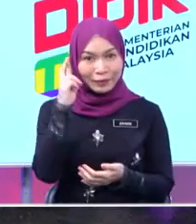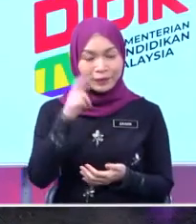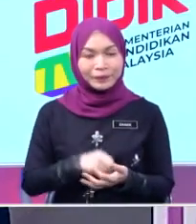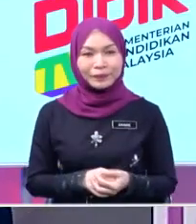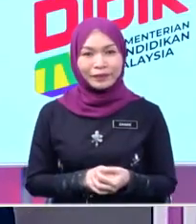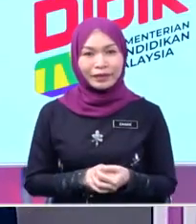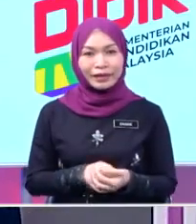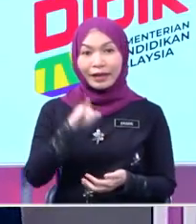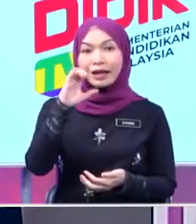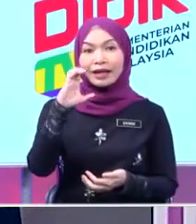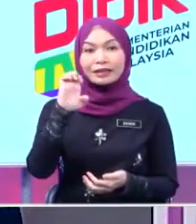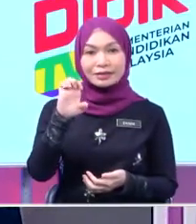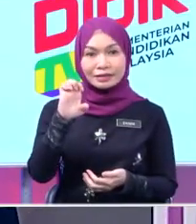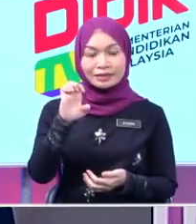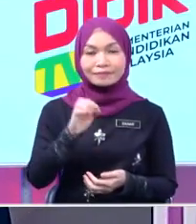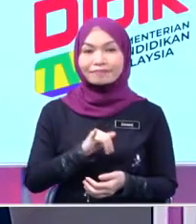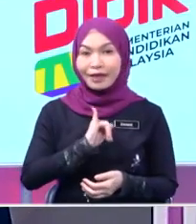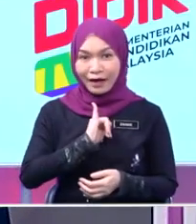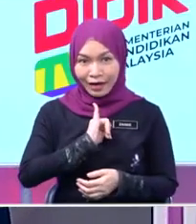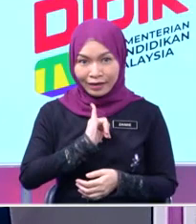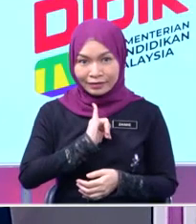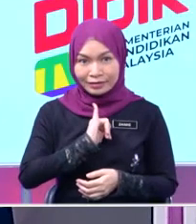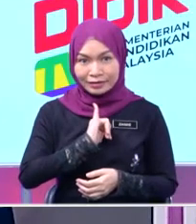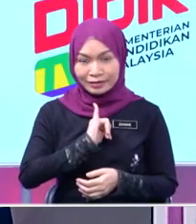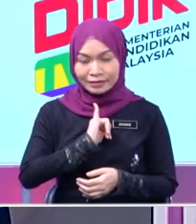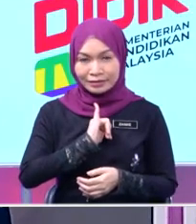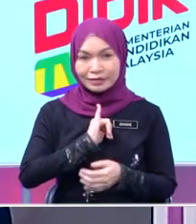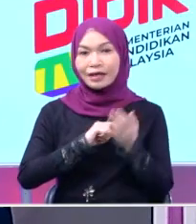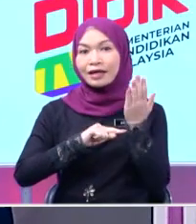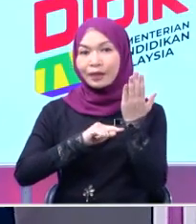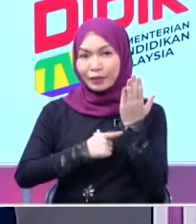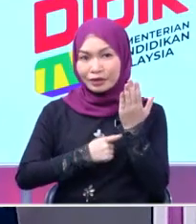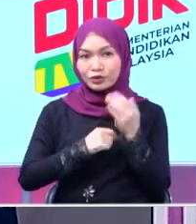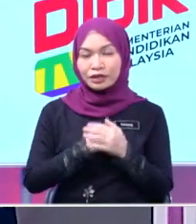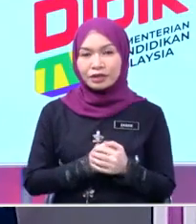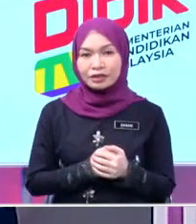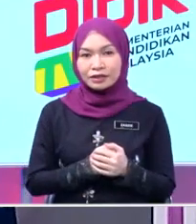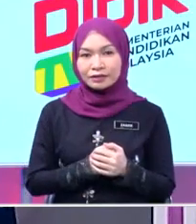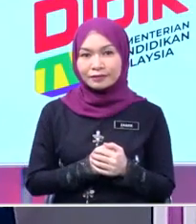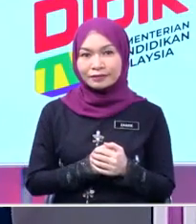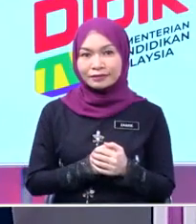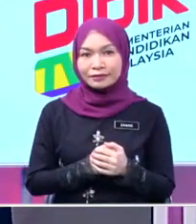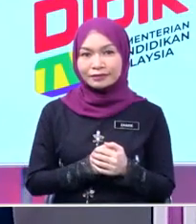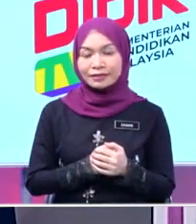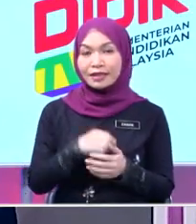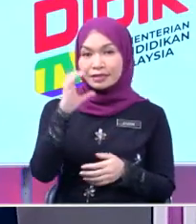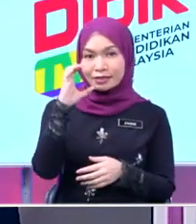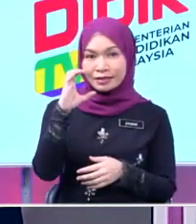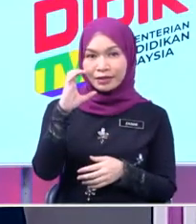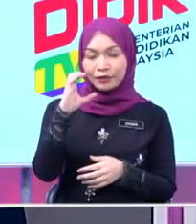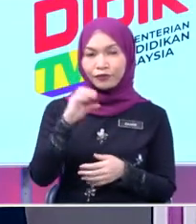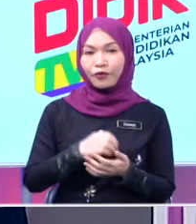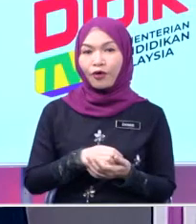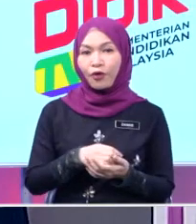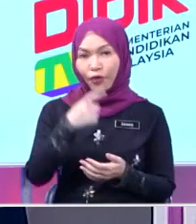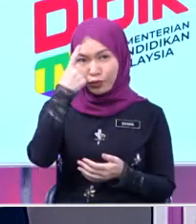stands for, I is introduction, which is Okay. the opening paragraph. C for content, which